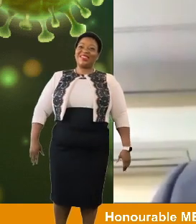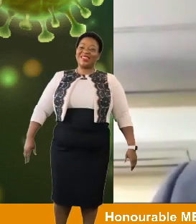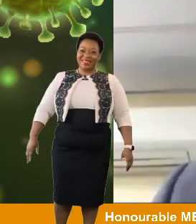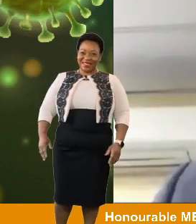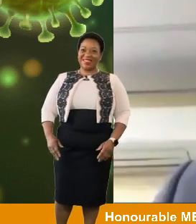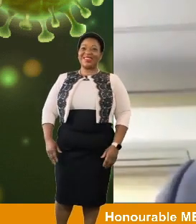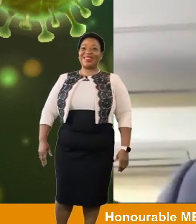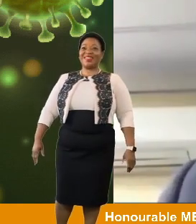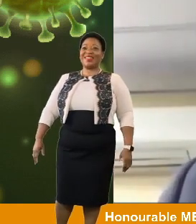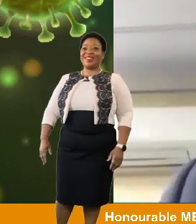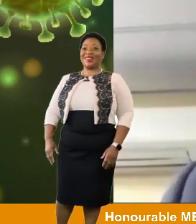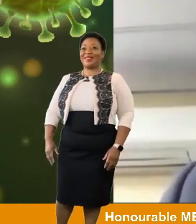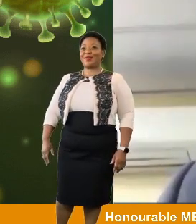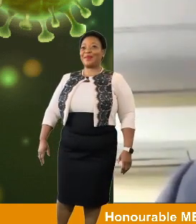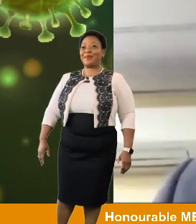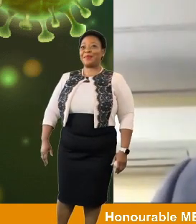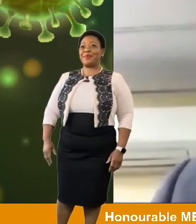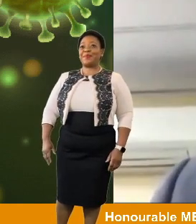to task.